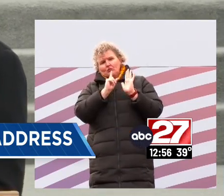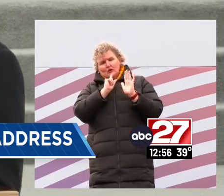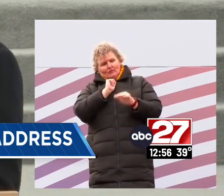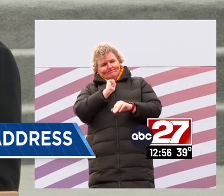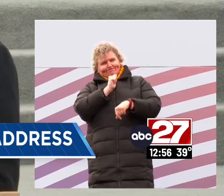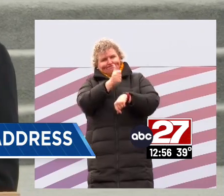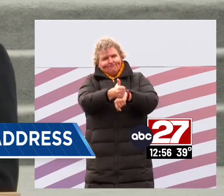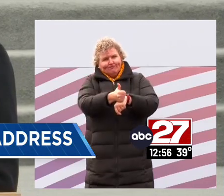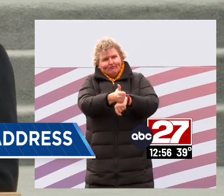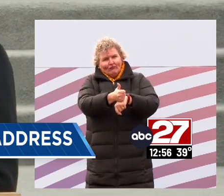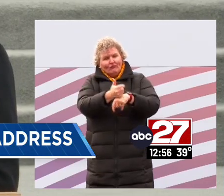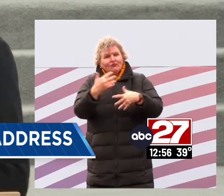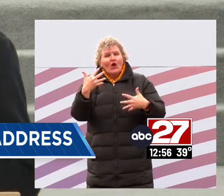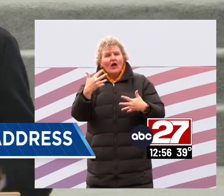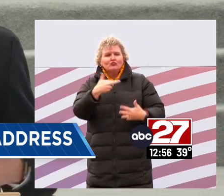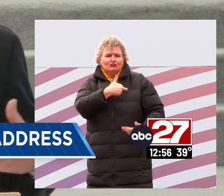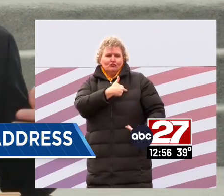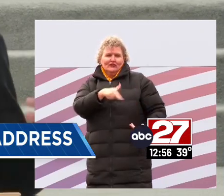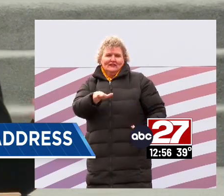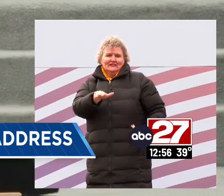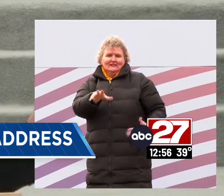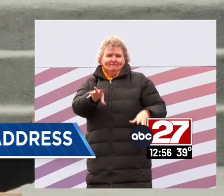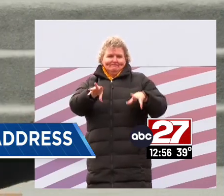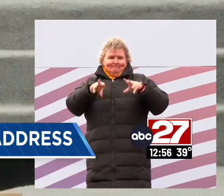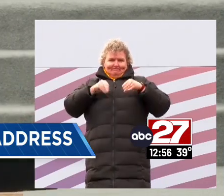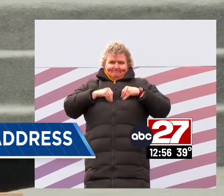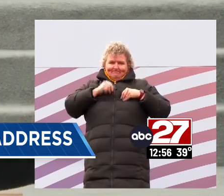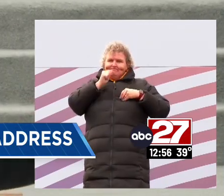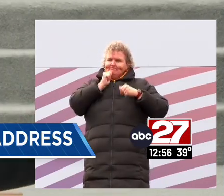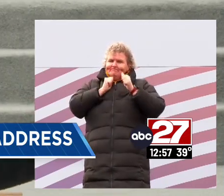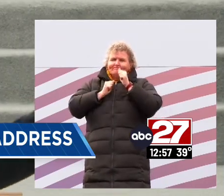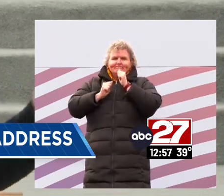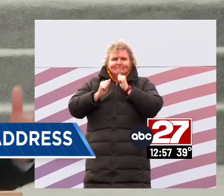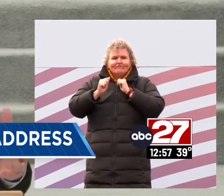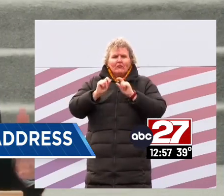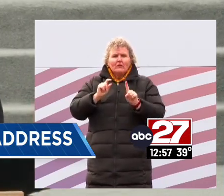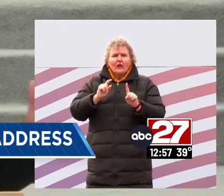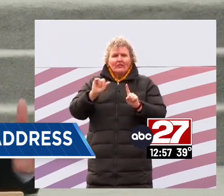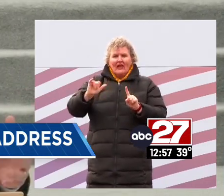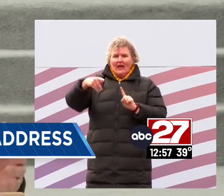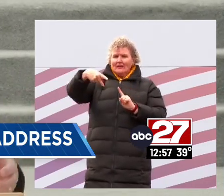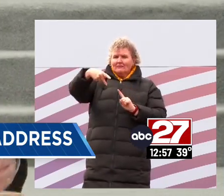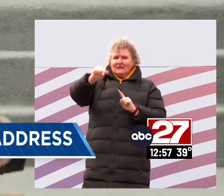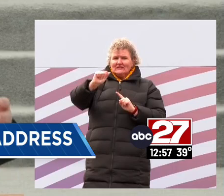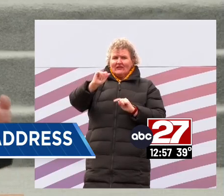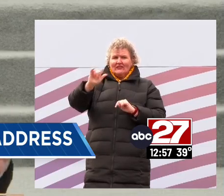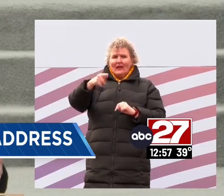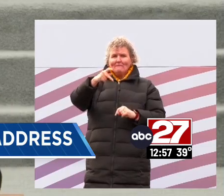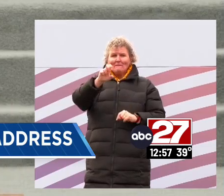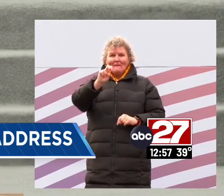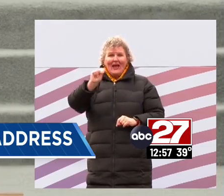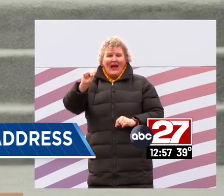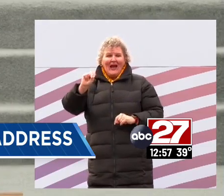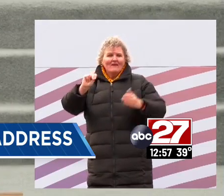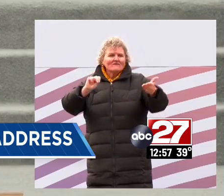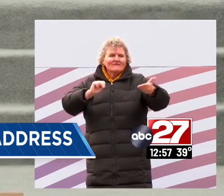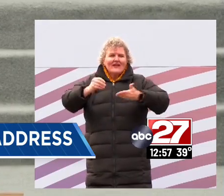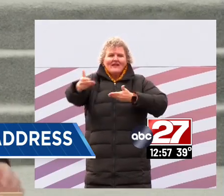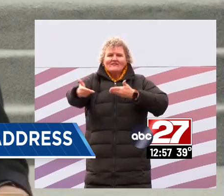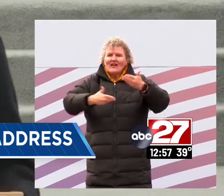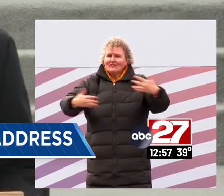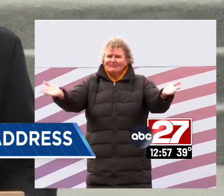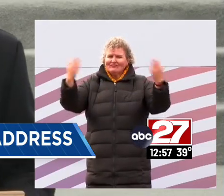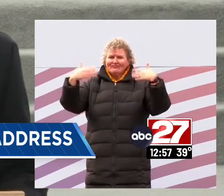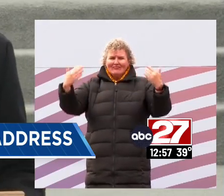religious tolerance. Pennsylvania, a place where Penn invited all to come and live and